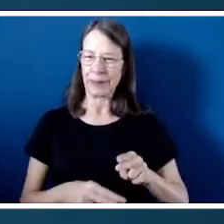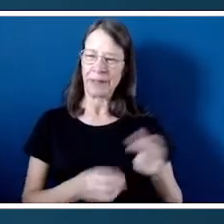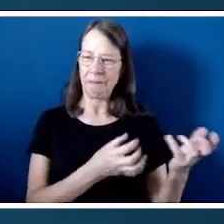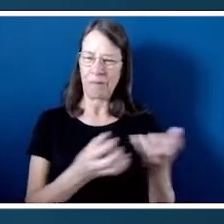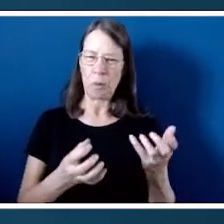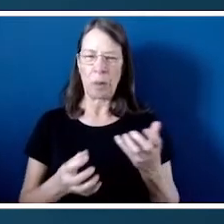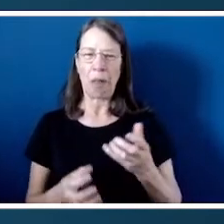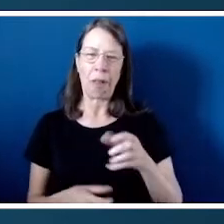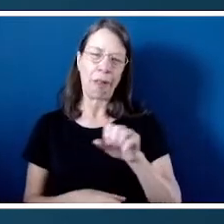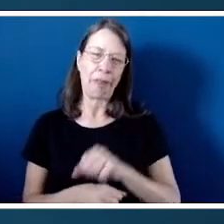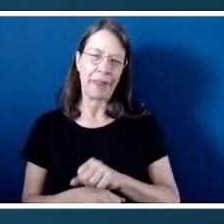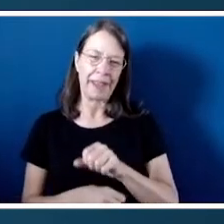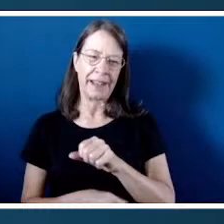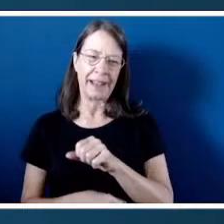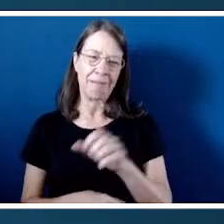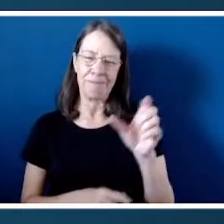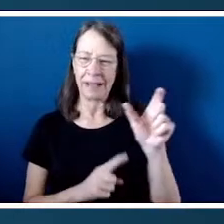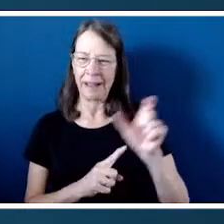It is both